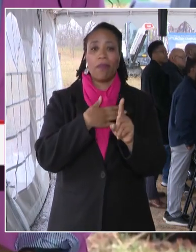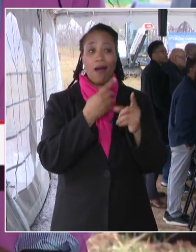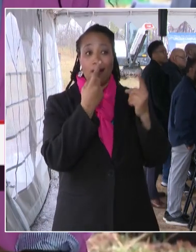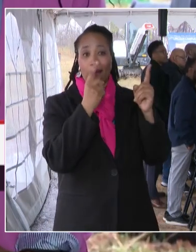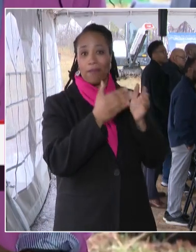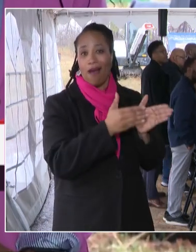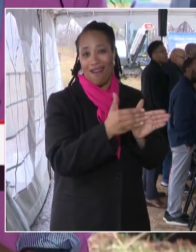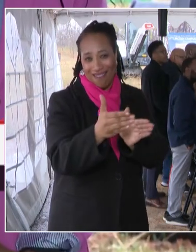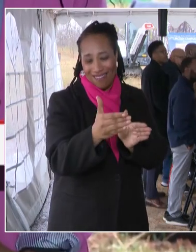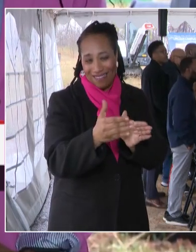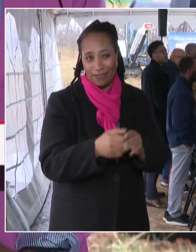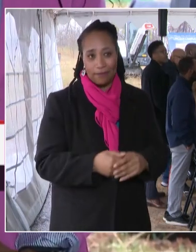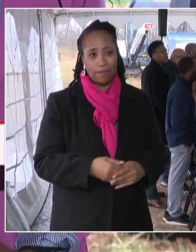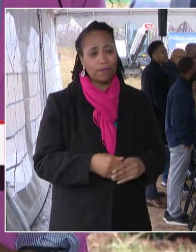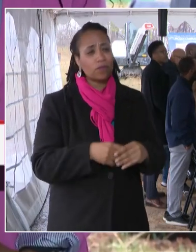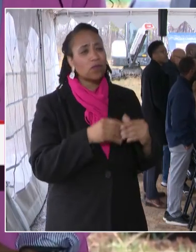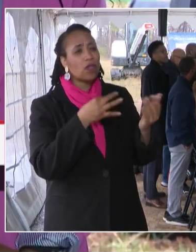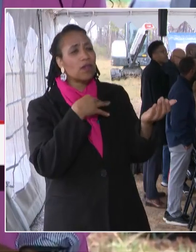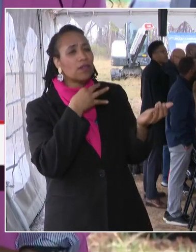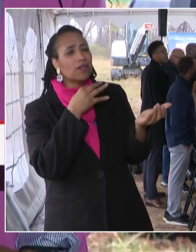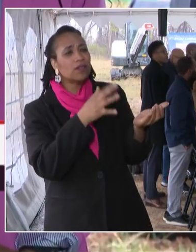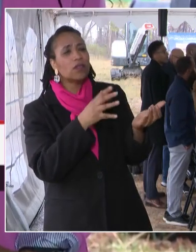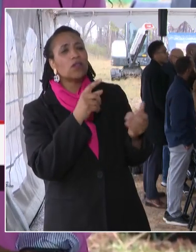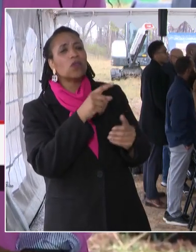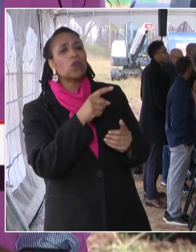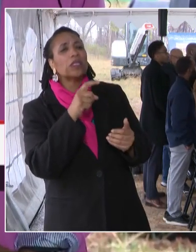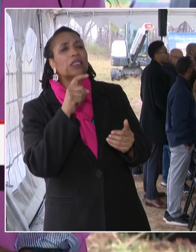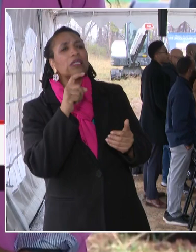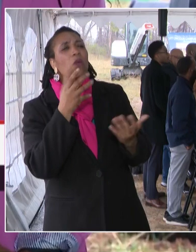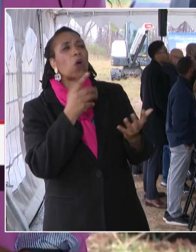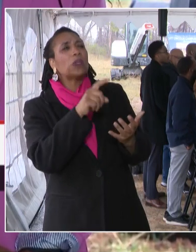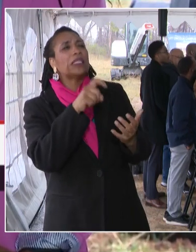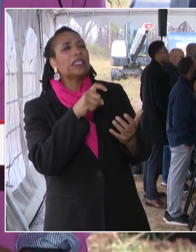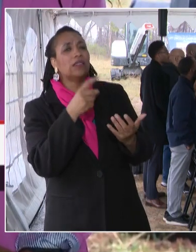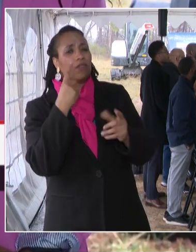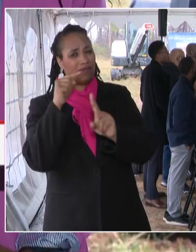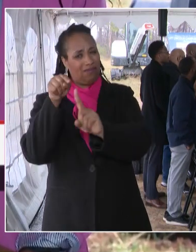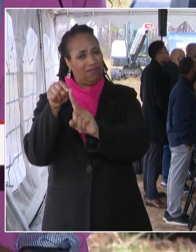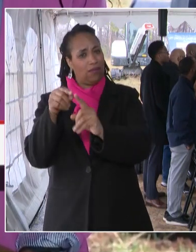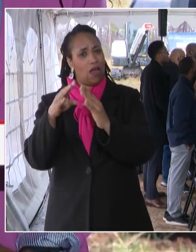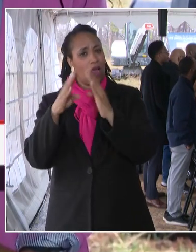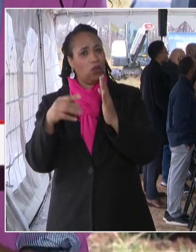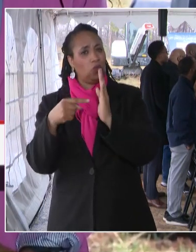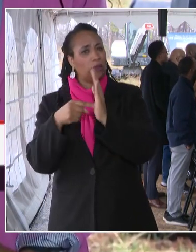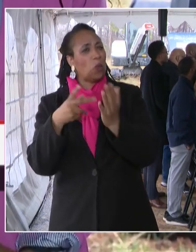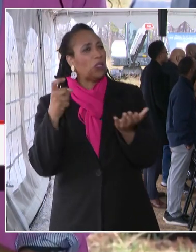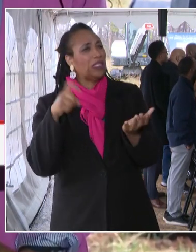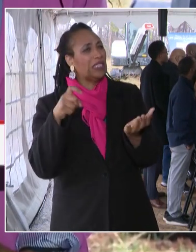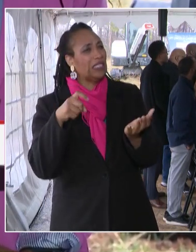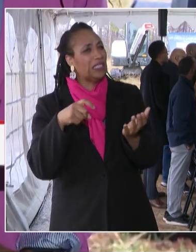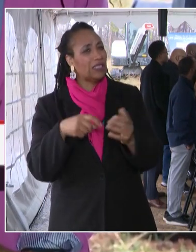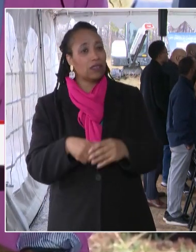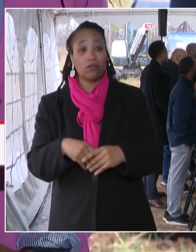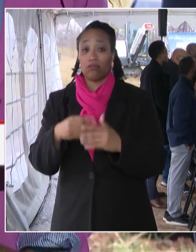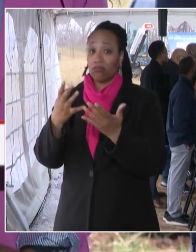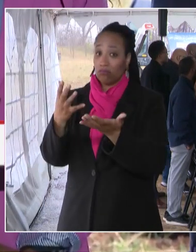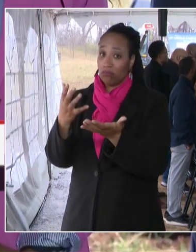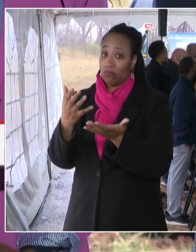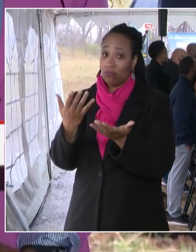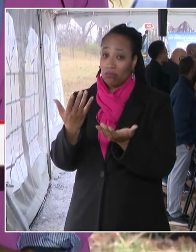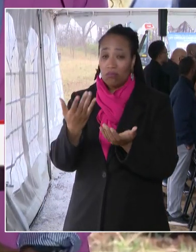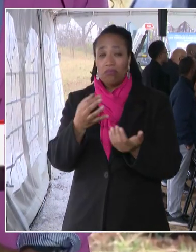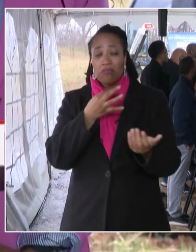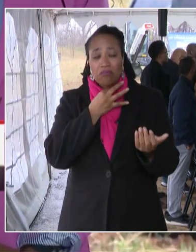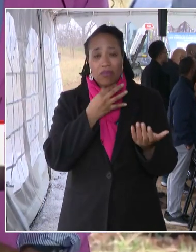commitment in order to say, okay, I'm confident announcing my FY26 budget, if that makes sense? Oh, well, I'm